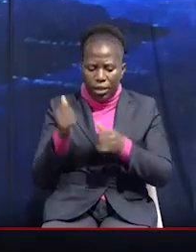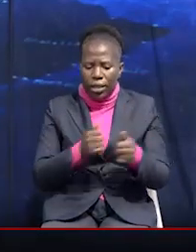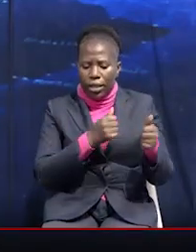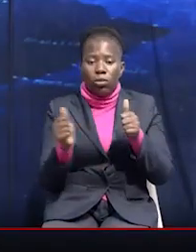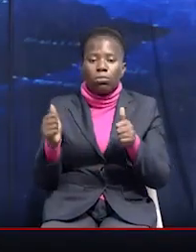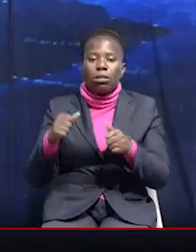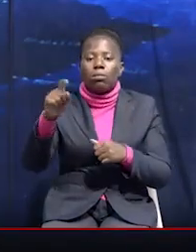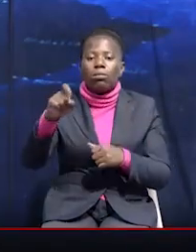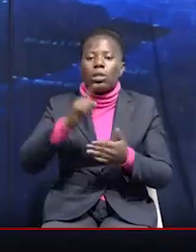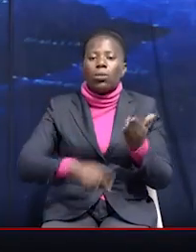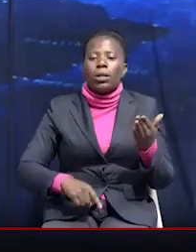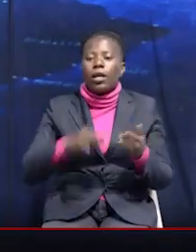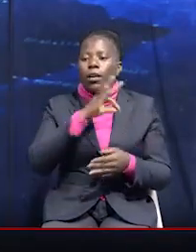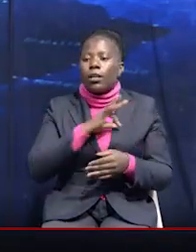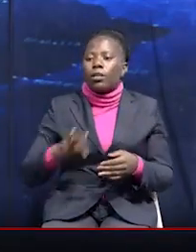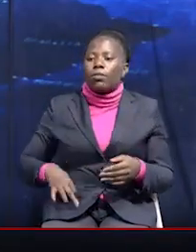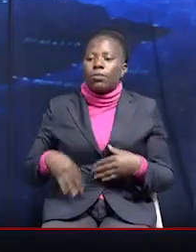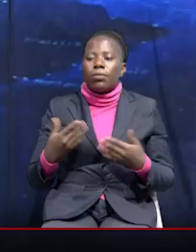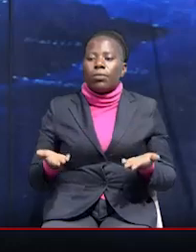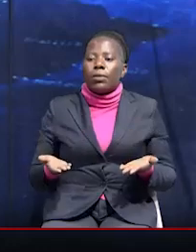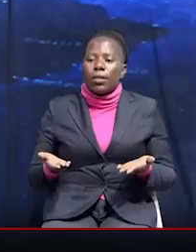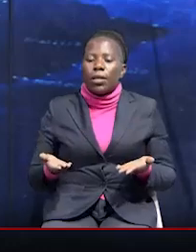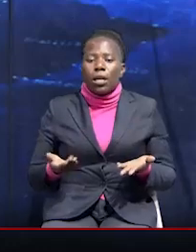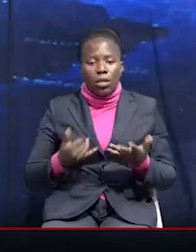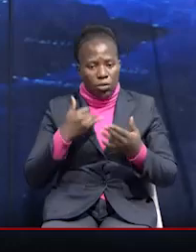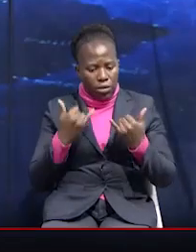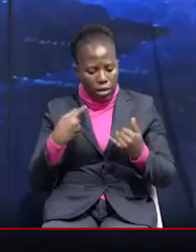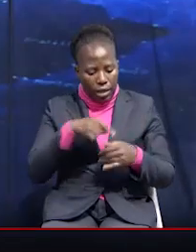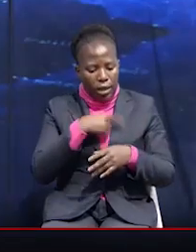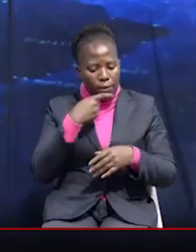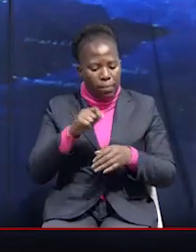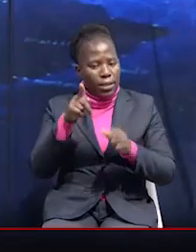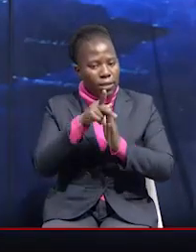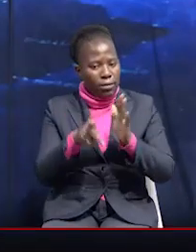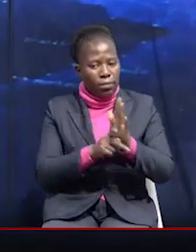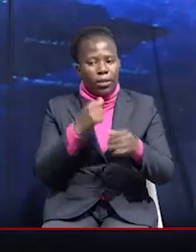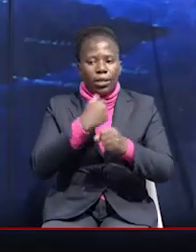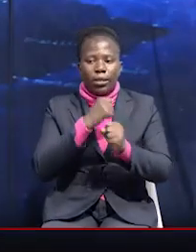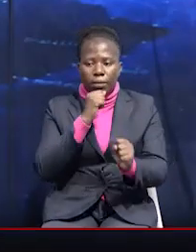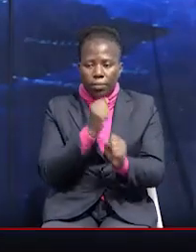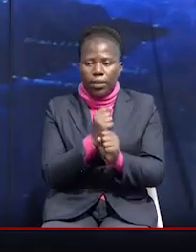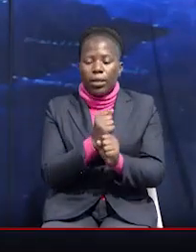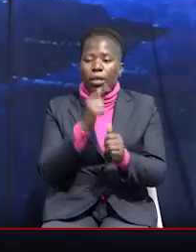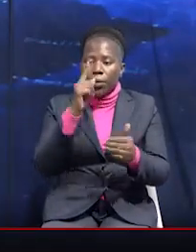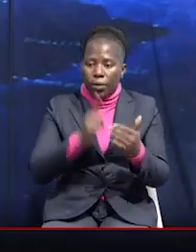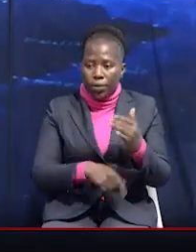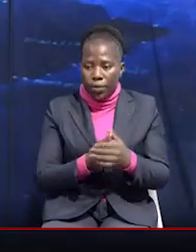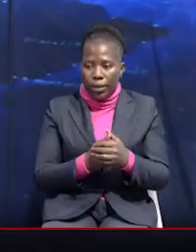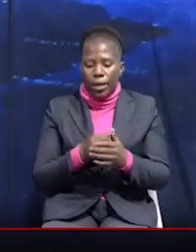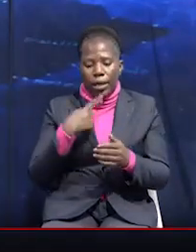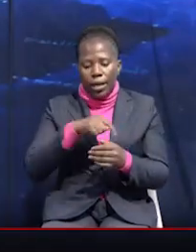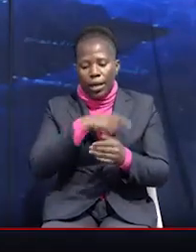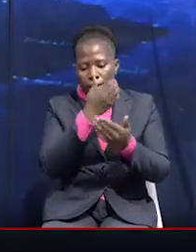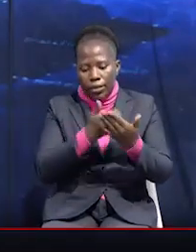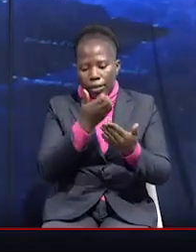consumption demand. So there's a need for us to create some bit of policy moderation factors to ensure that we also grow the